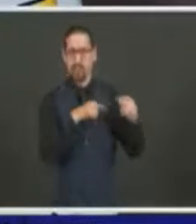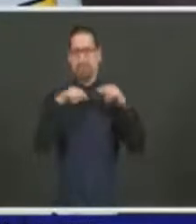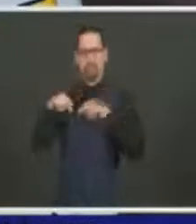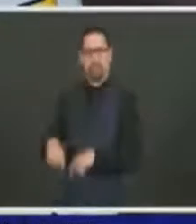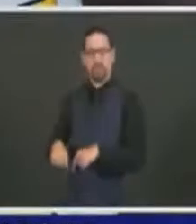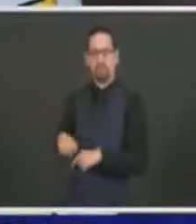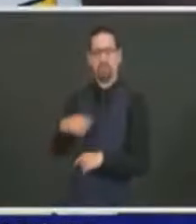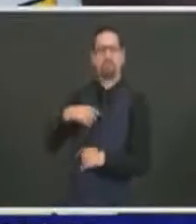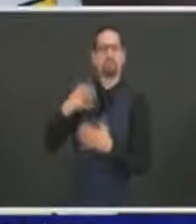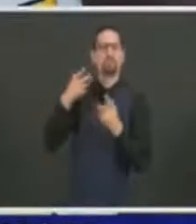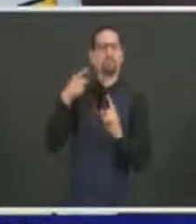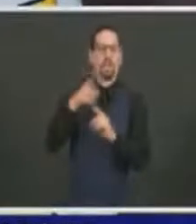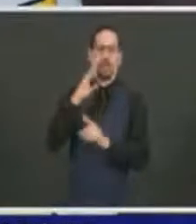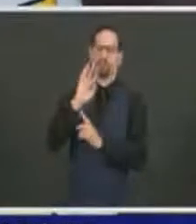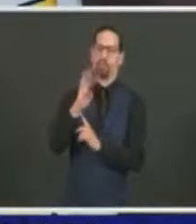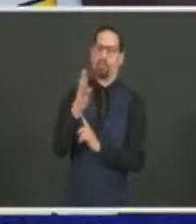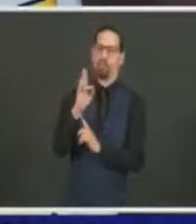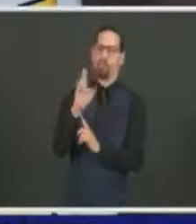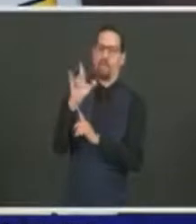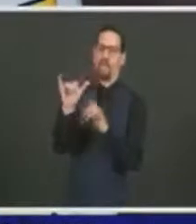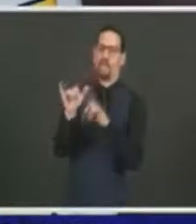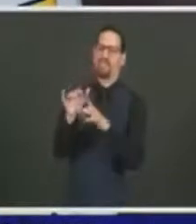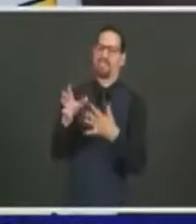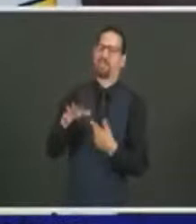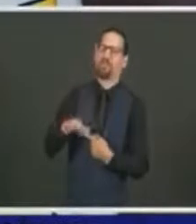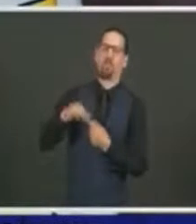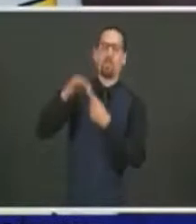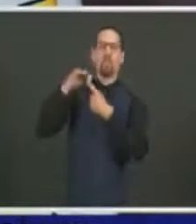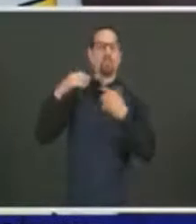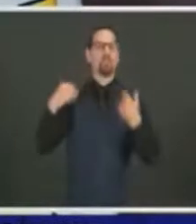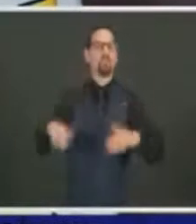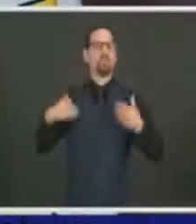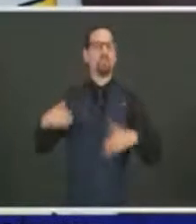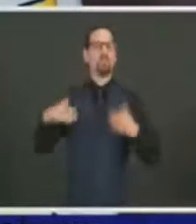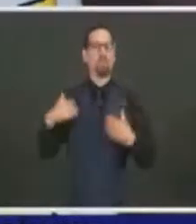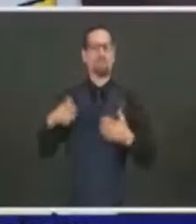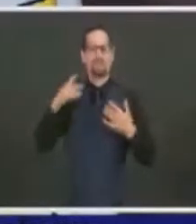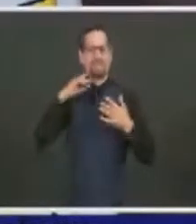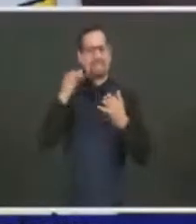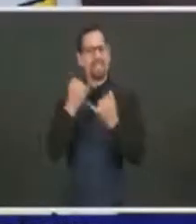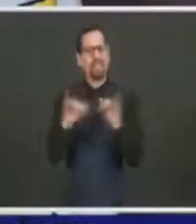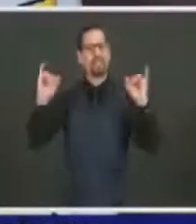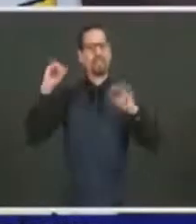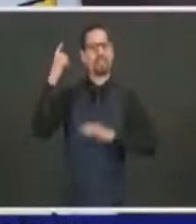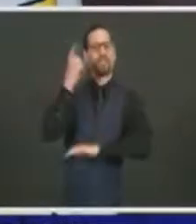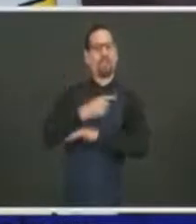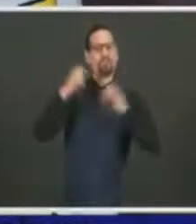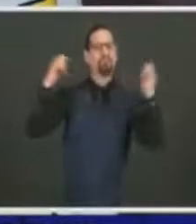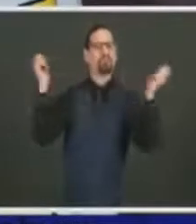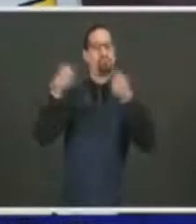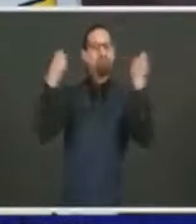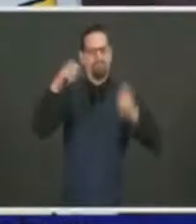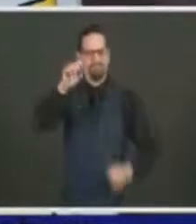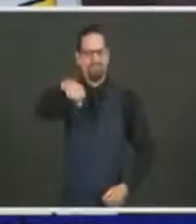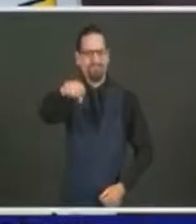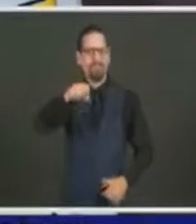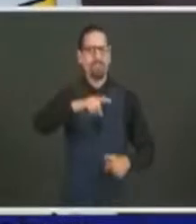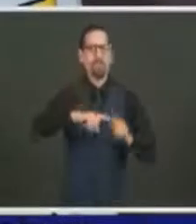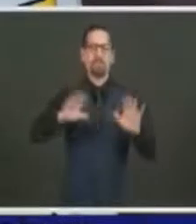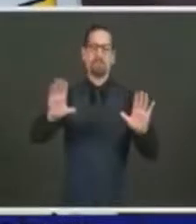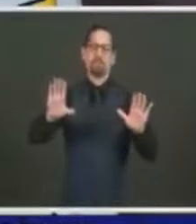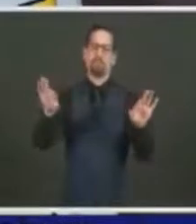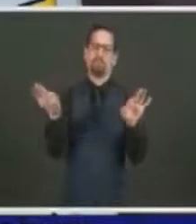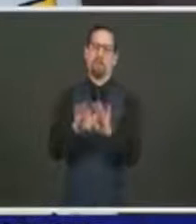special, absolutely, and it should be. But we have to be smart and safe. So strict